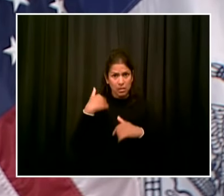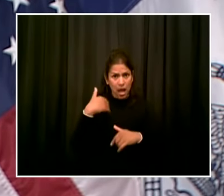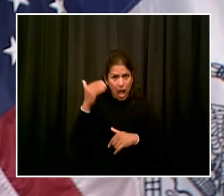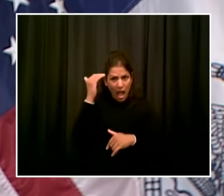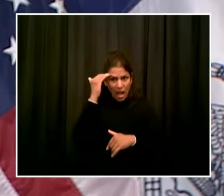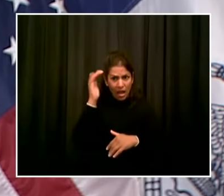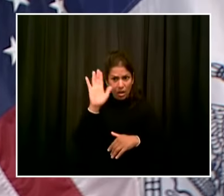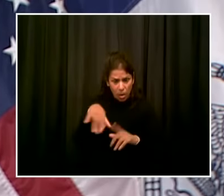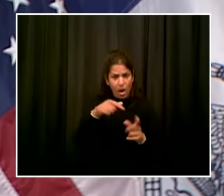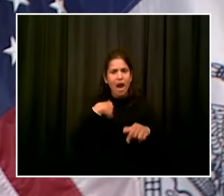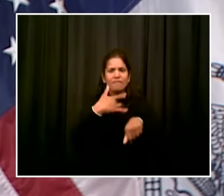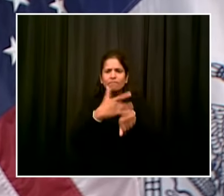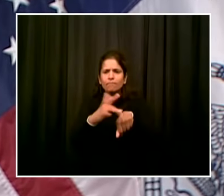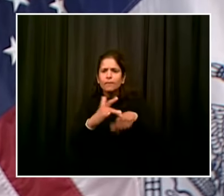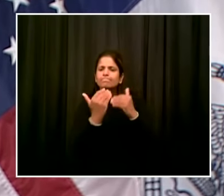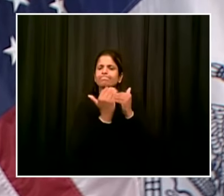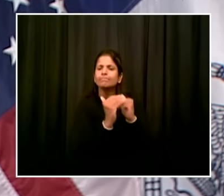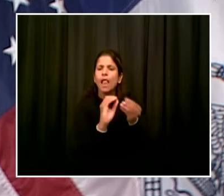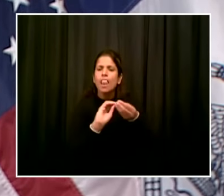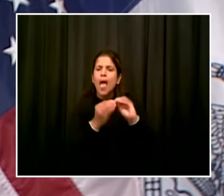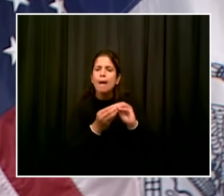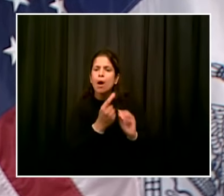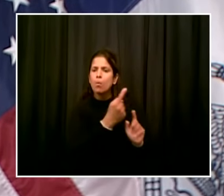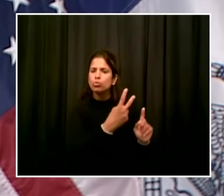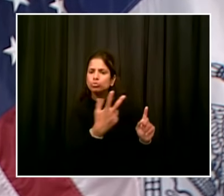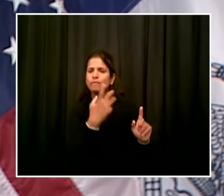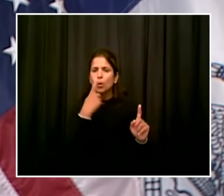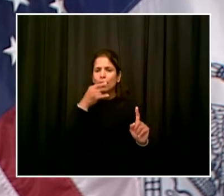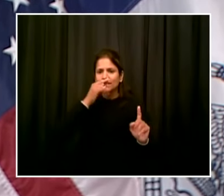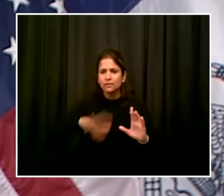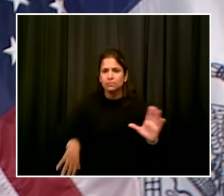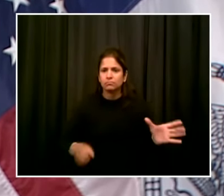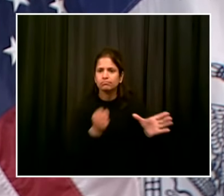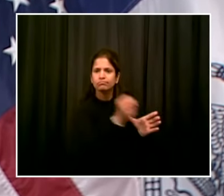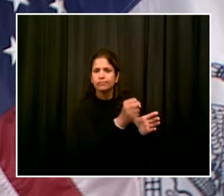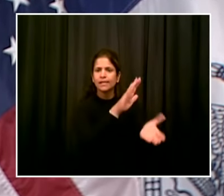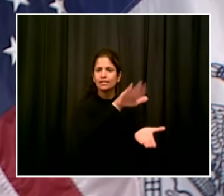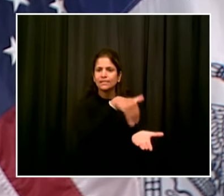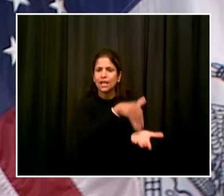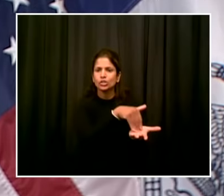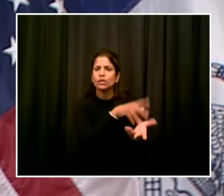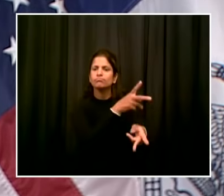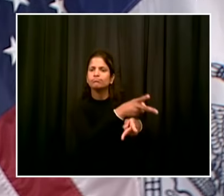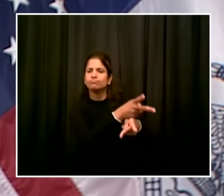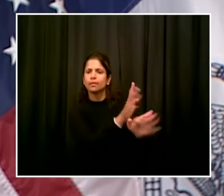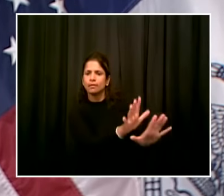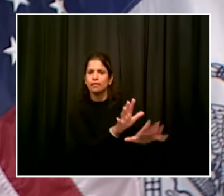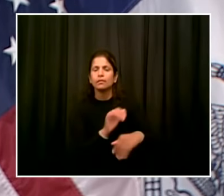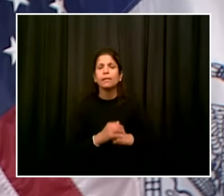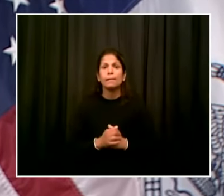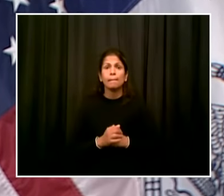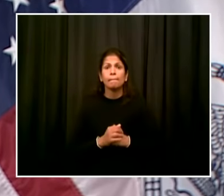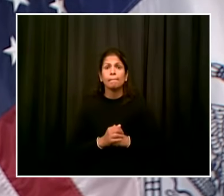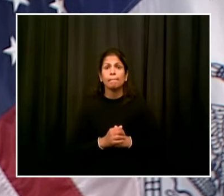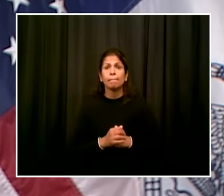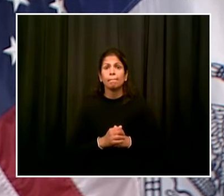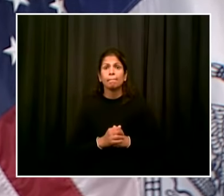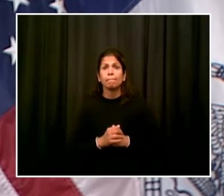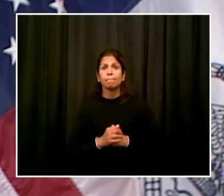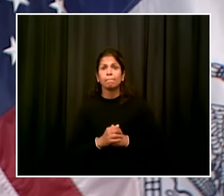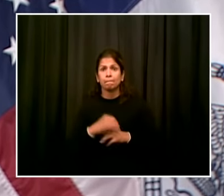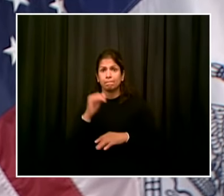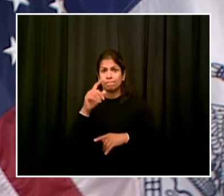a lot more to say on that shortly. And again, Sydney, we start with 100,000 seats for our young people. We want to expand that. So that's an